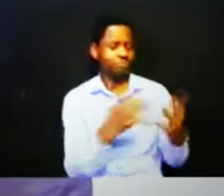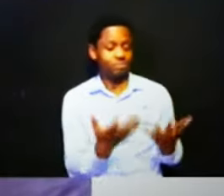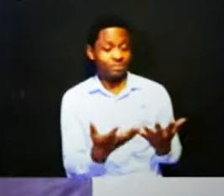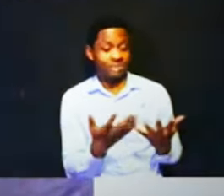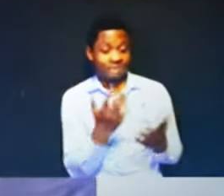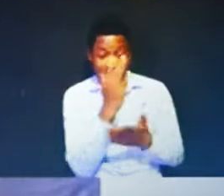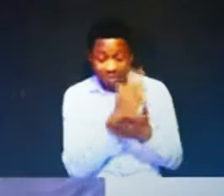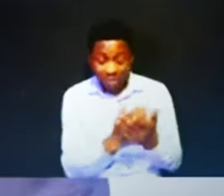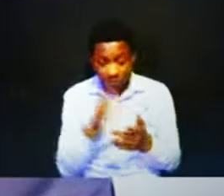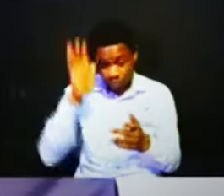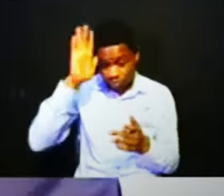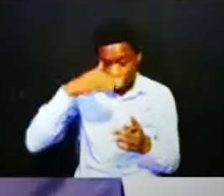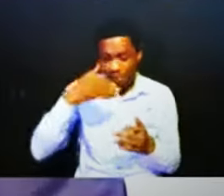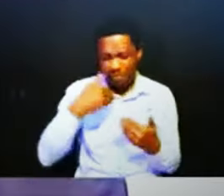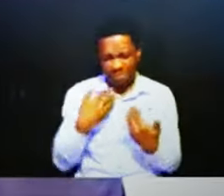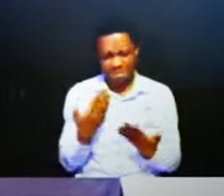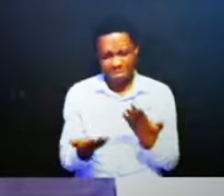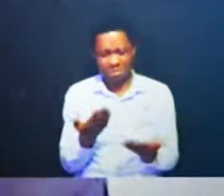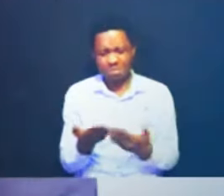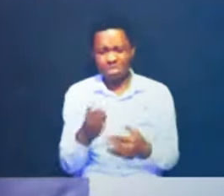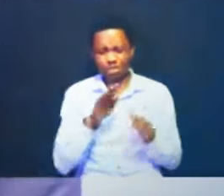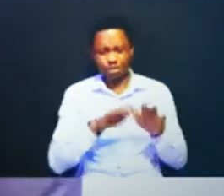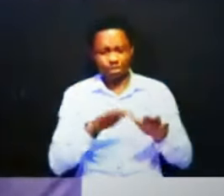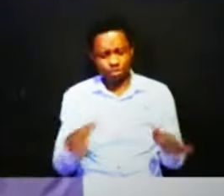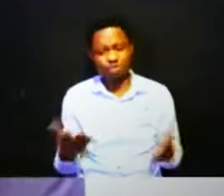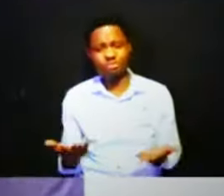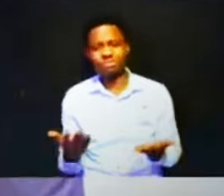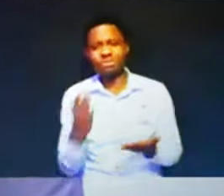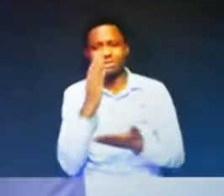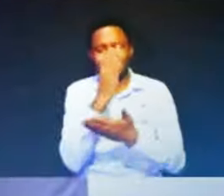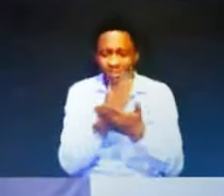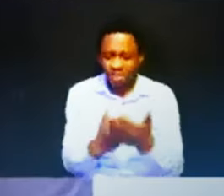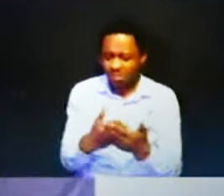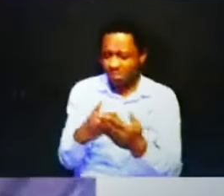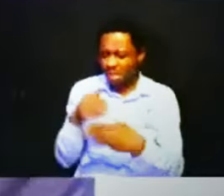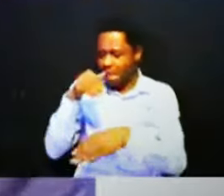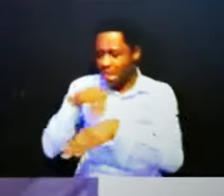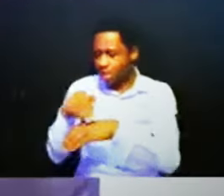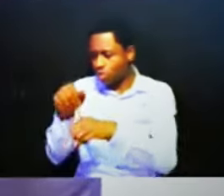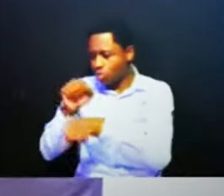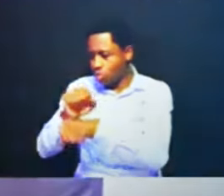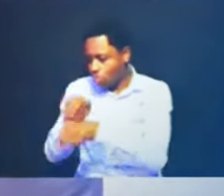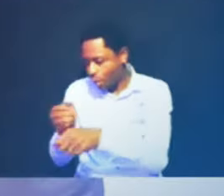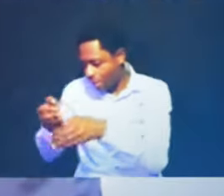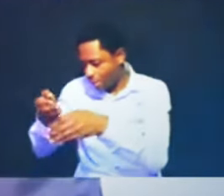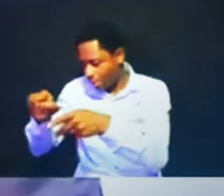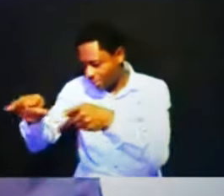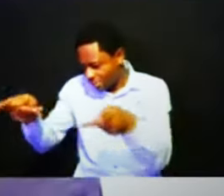children. But others, we may find them in at our workplaces.